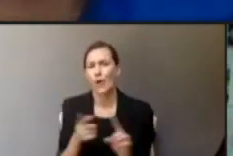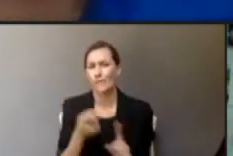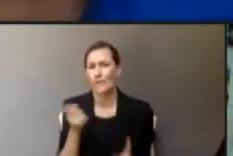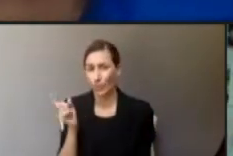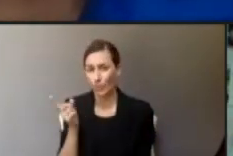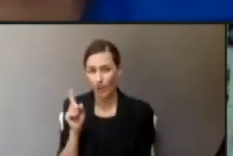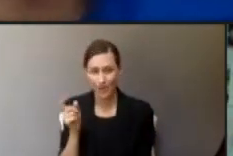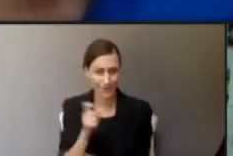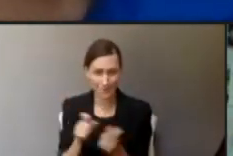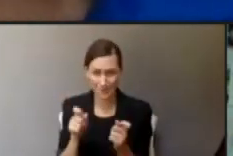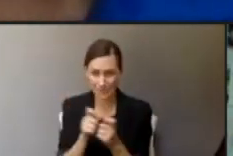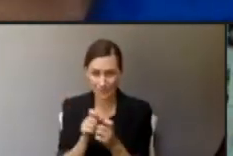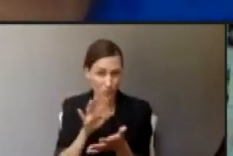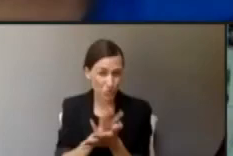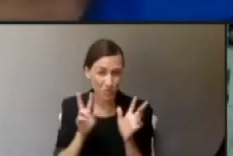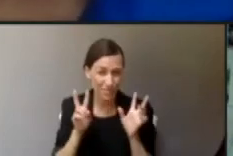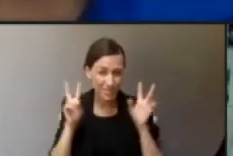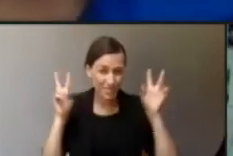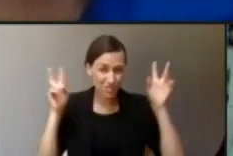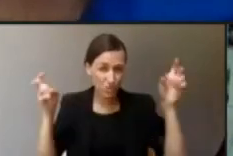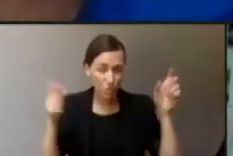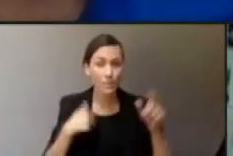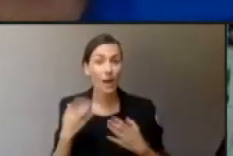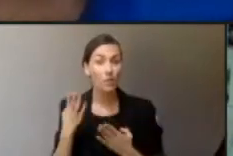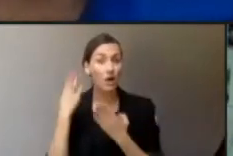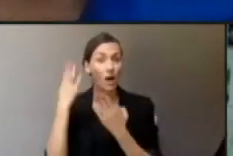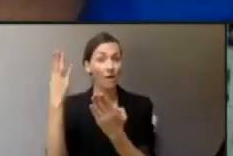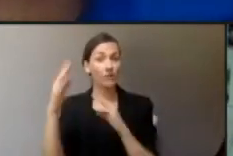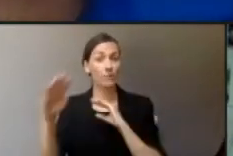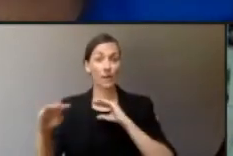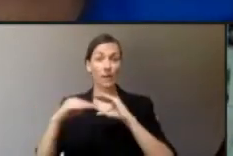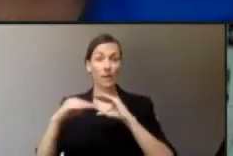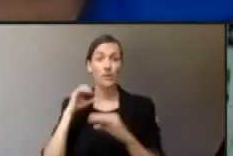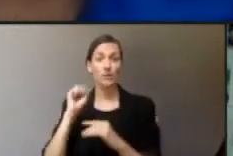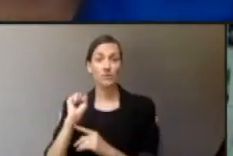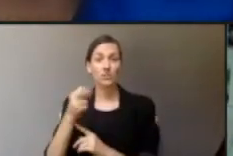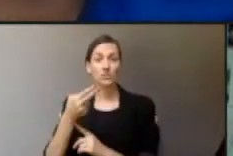specific school or issue. I would just offer my email,